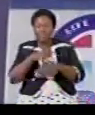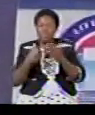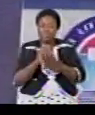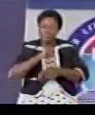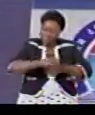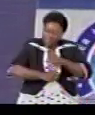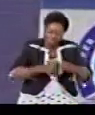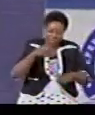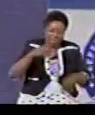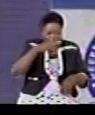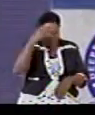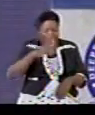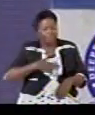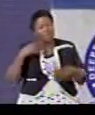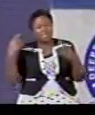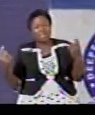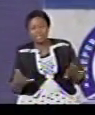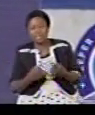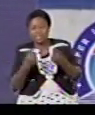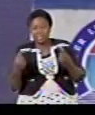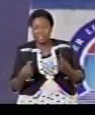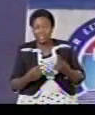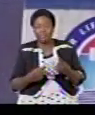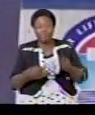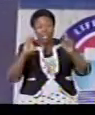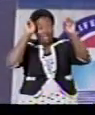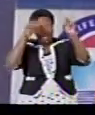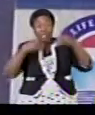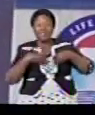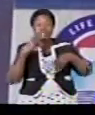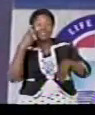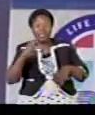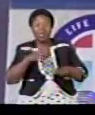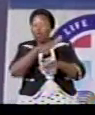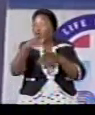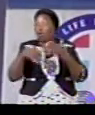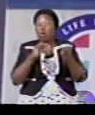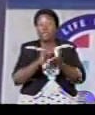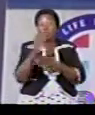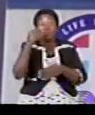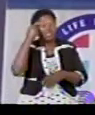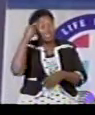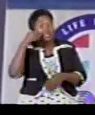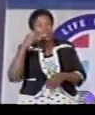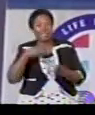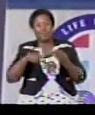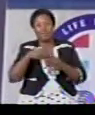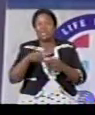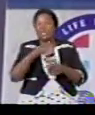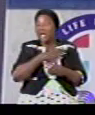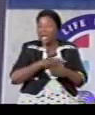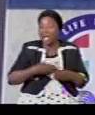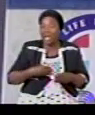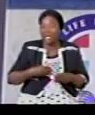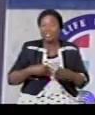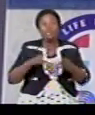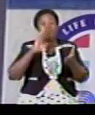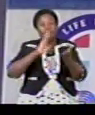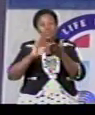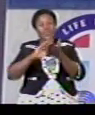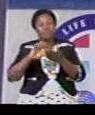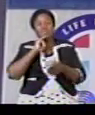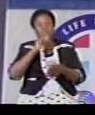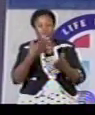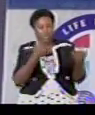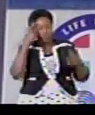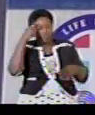suffering because of my sin. He has seen all you are thinking about, and forgiveness is waiting